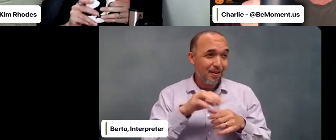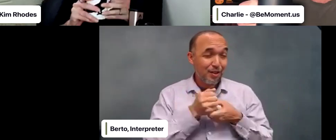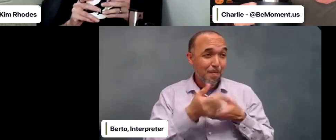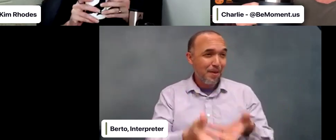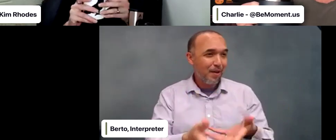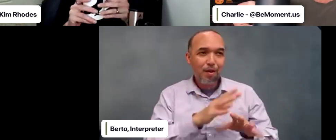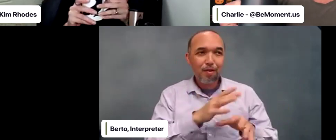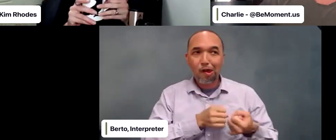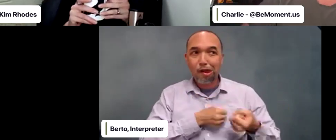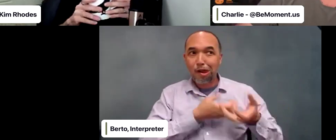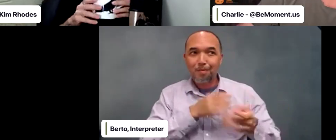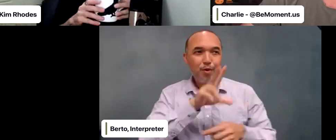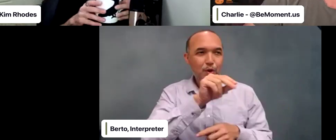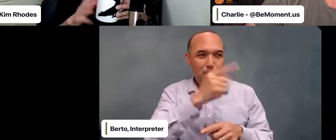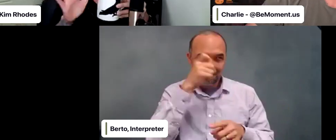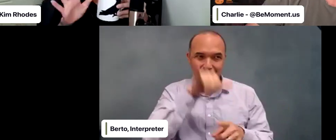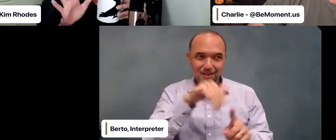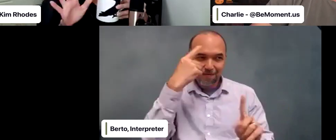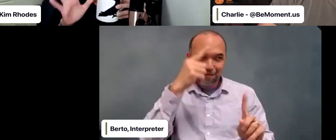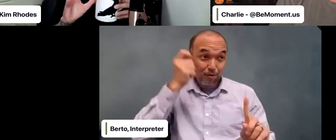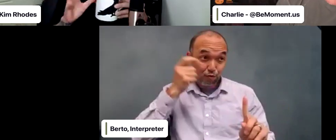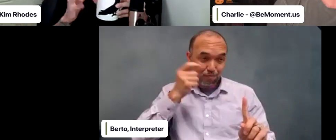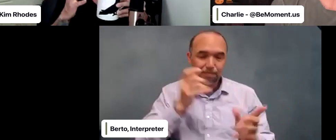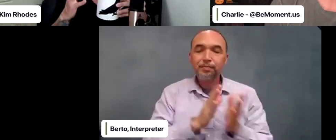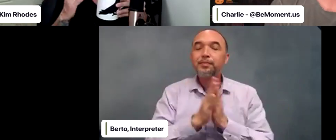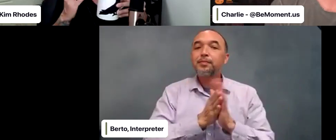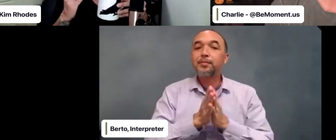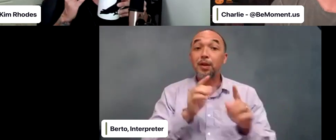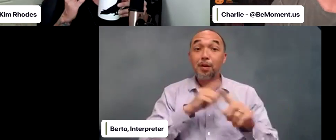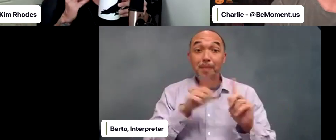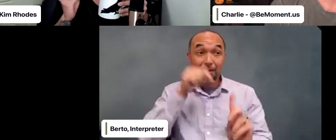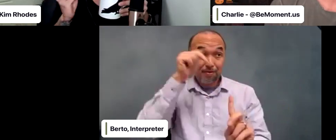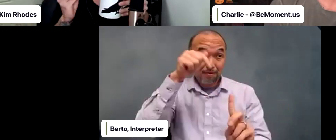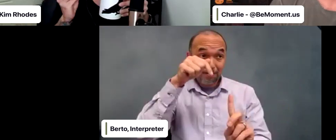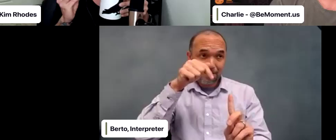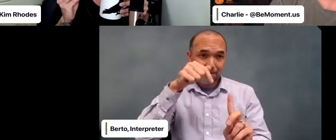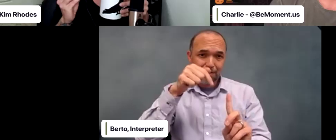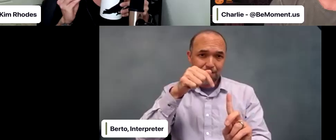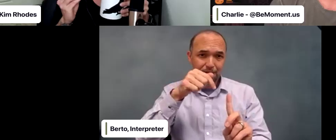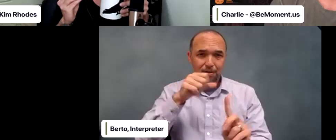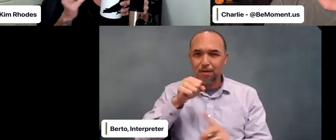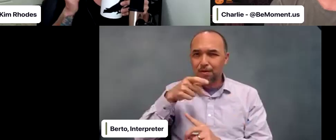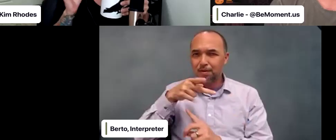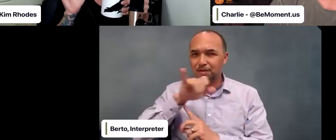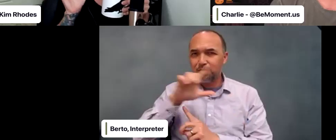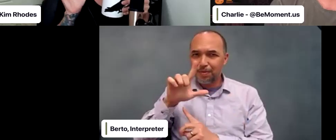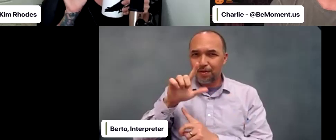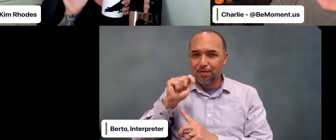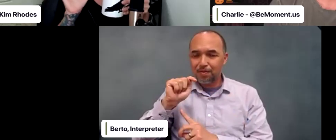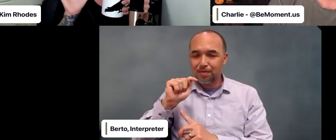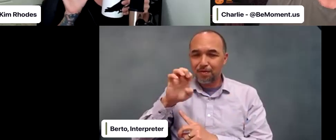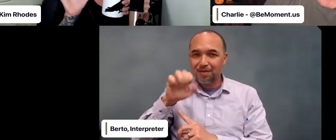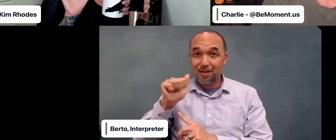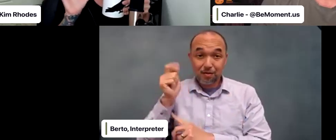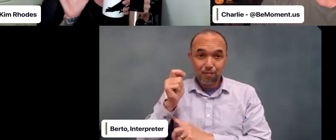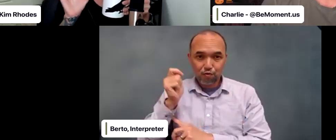because that's for the Oh, subscription. yeah. Yeah. Which by the way, this one is the spill the tea subscription, the glass, the art